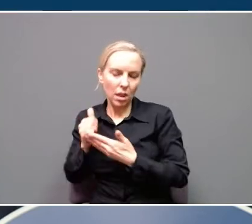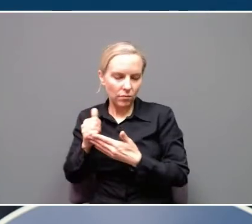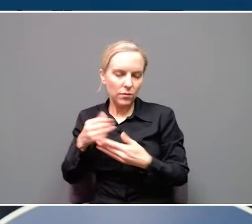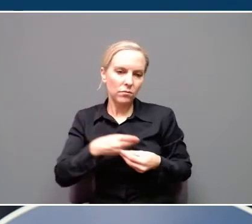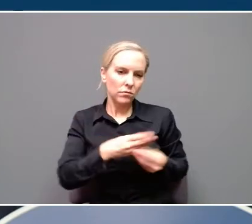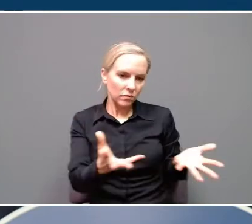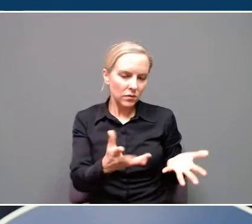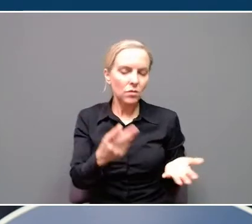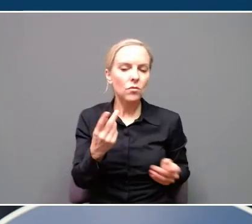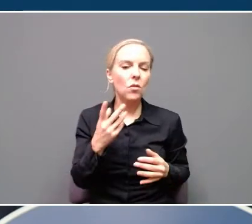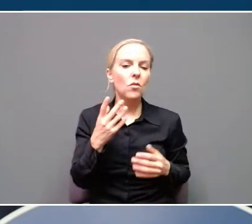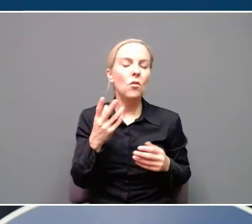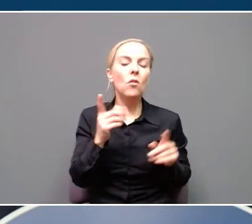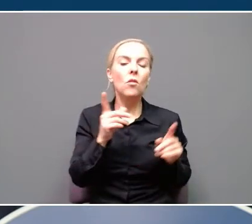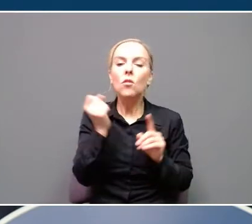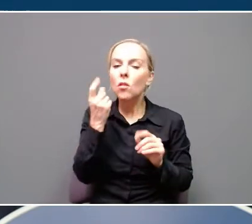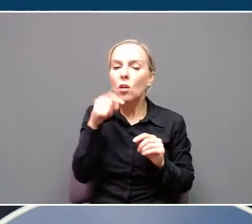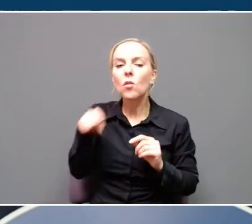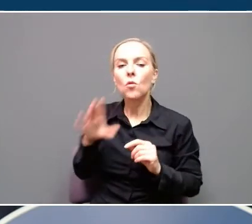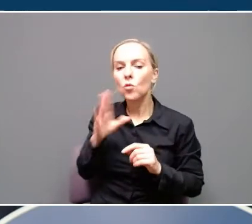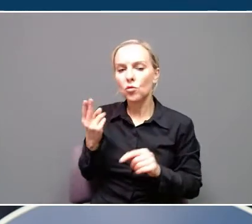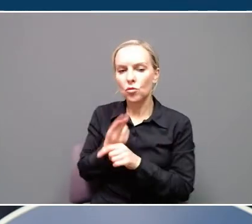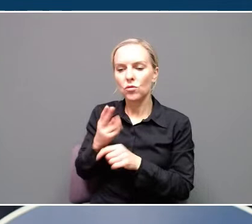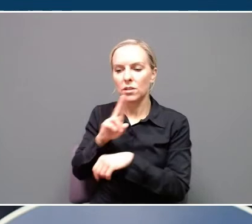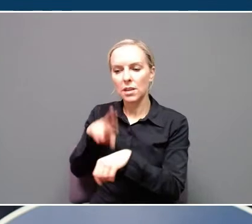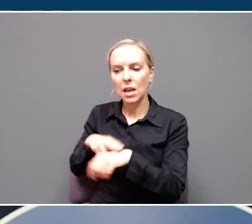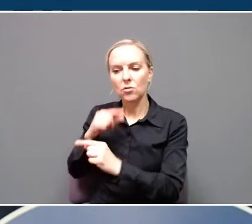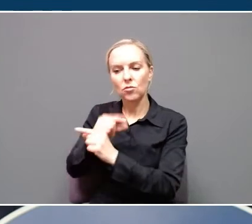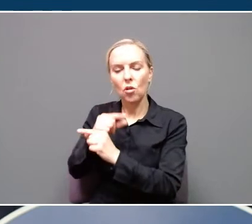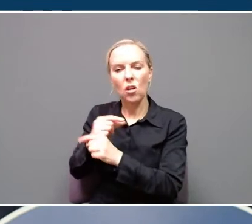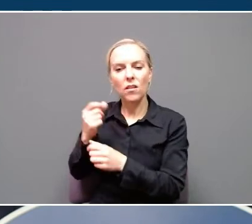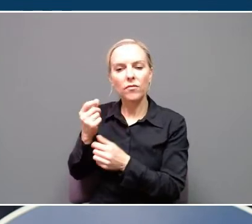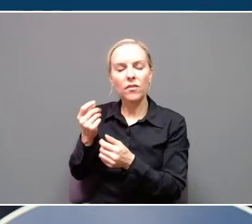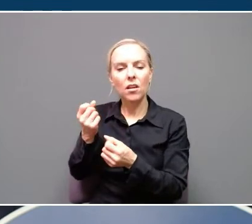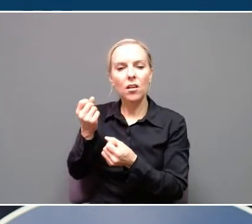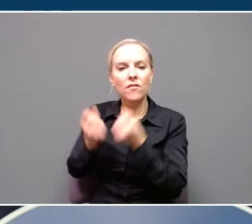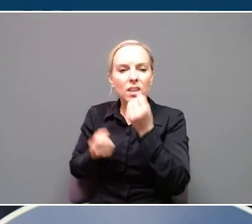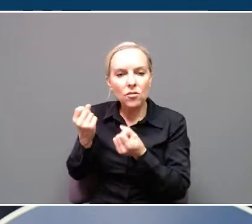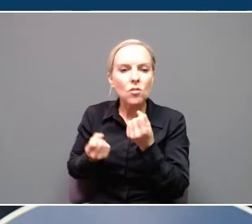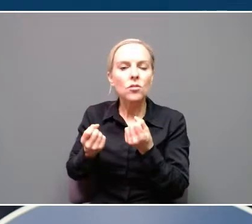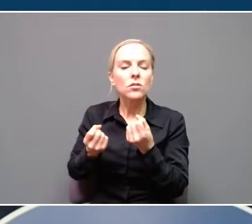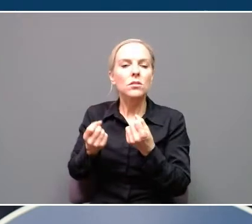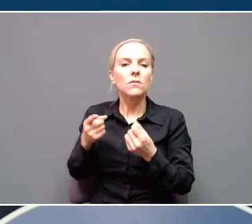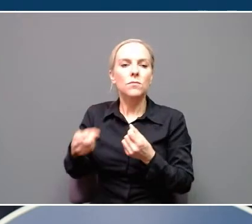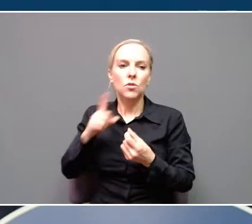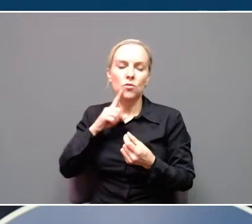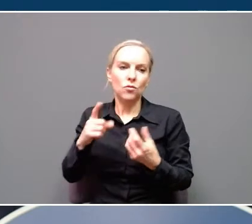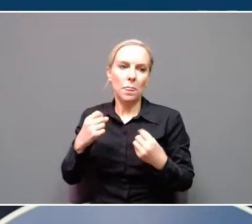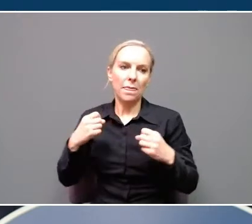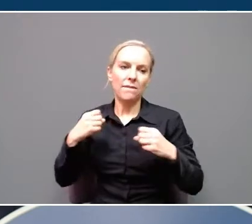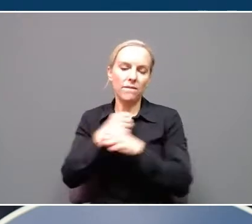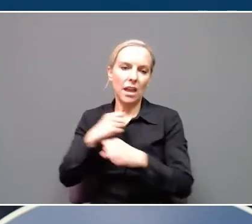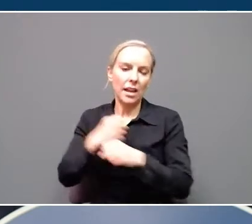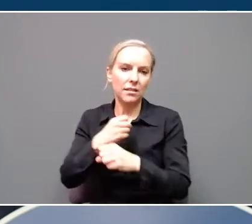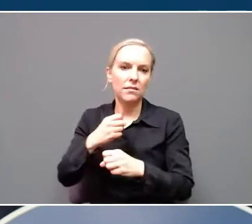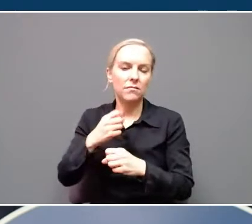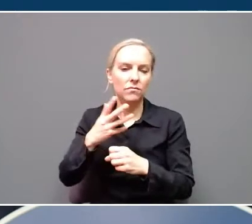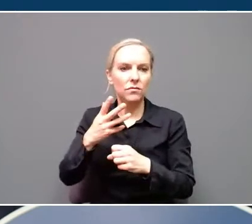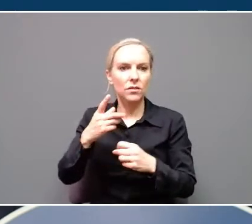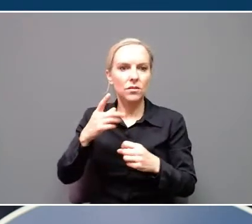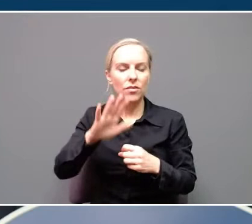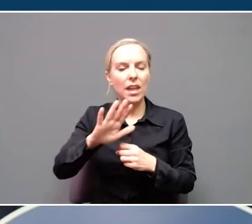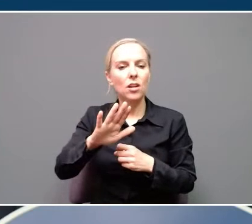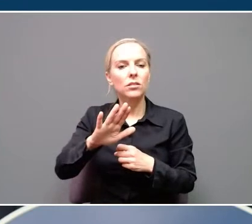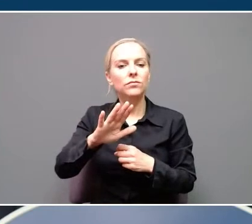vehicles to try to at least fight evaporation in their secondary, we